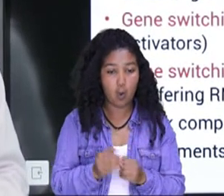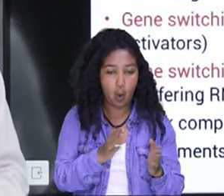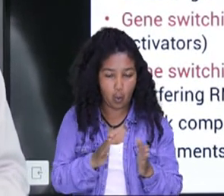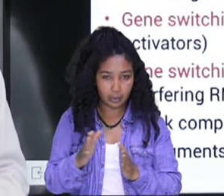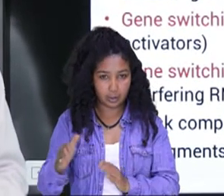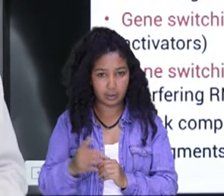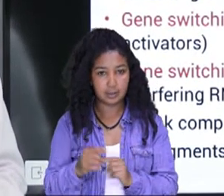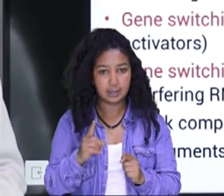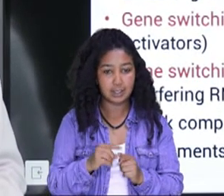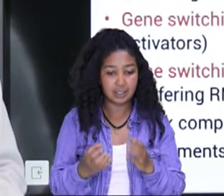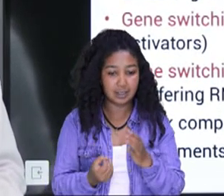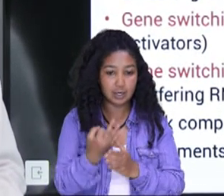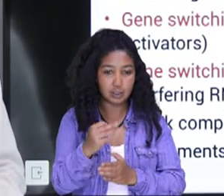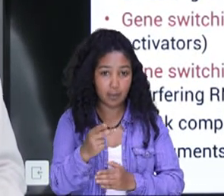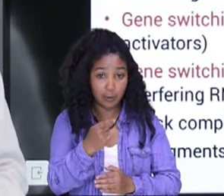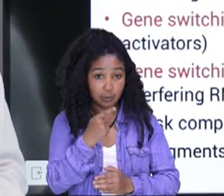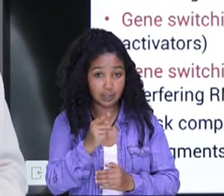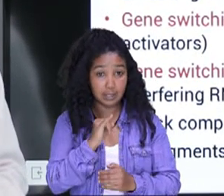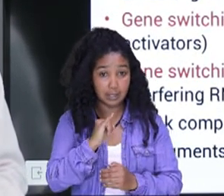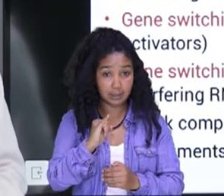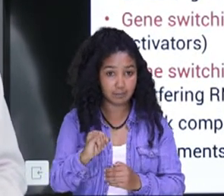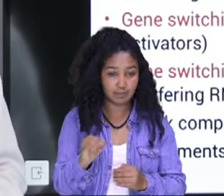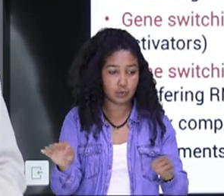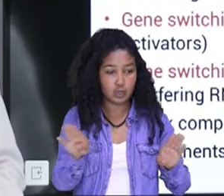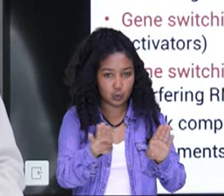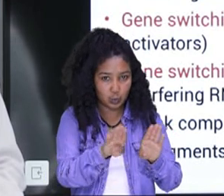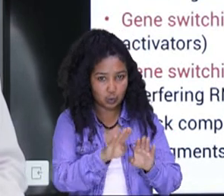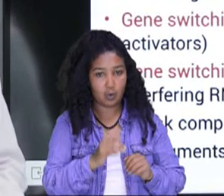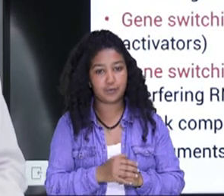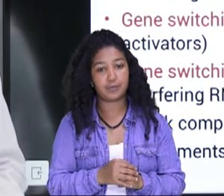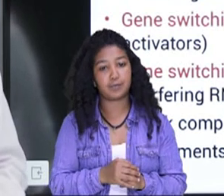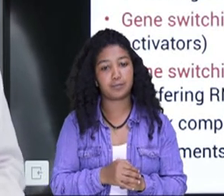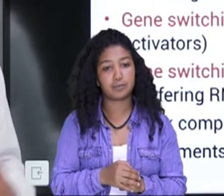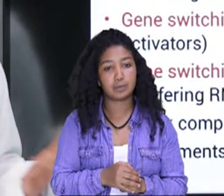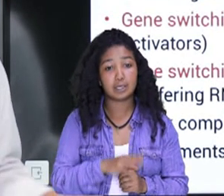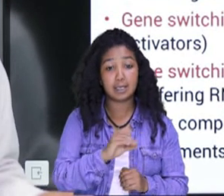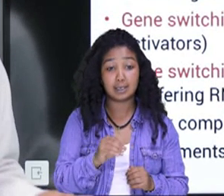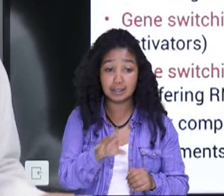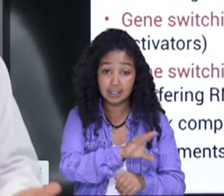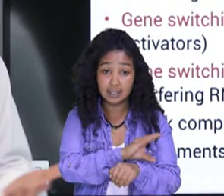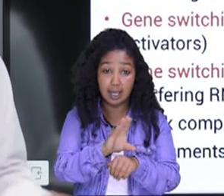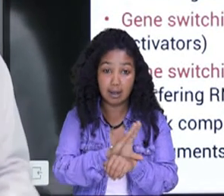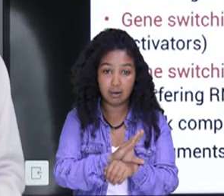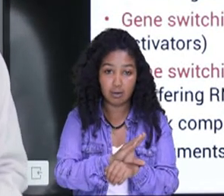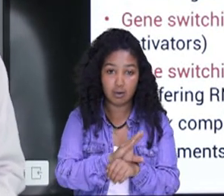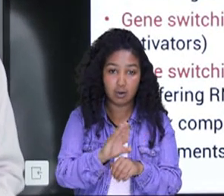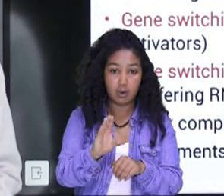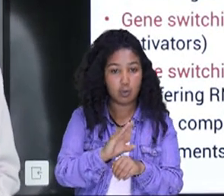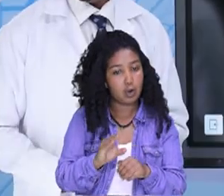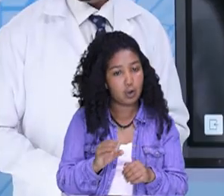order the secretion of protein is switched off, and the cell would no